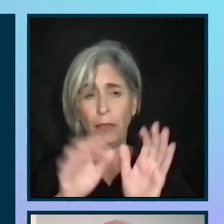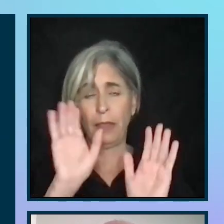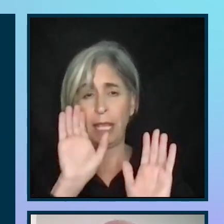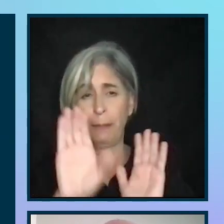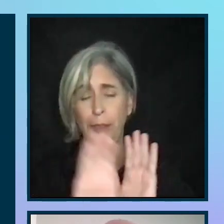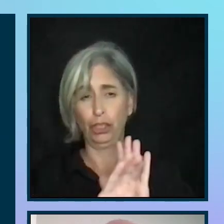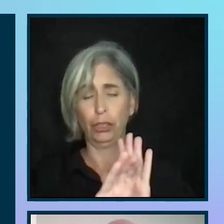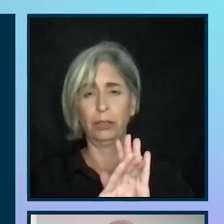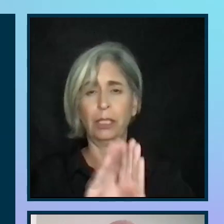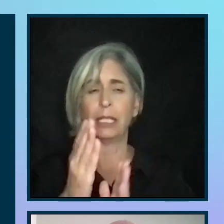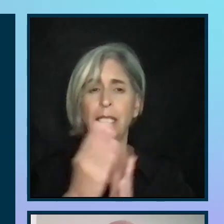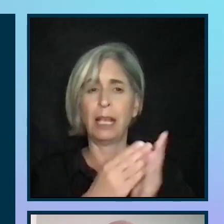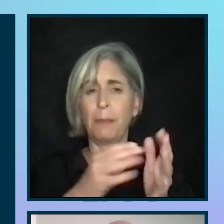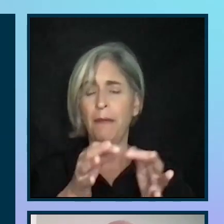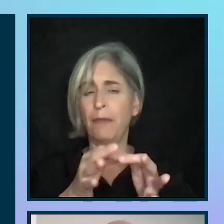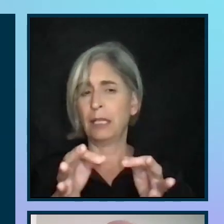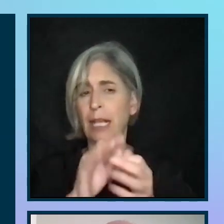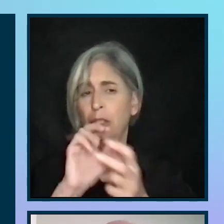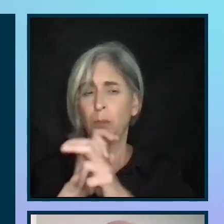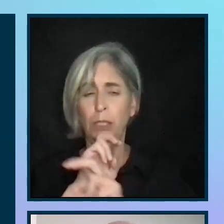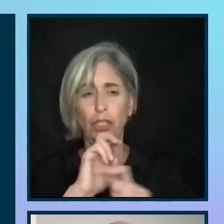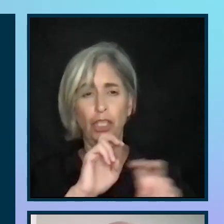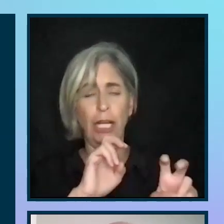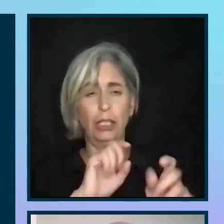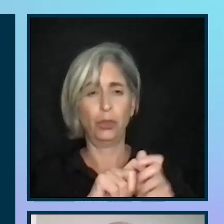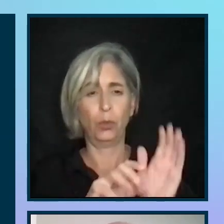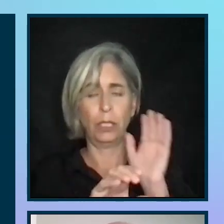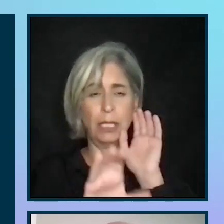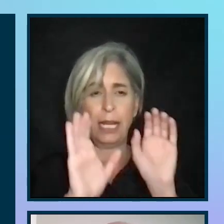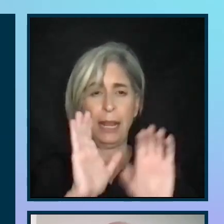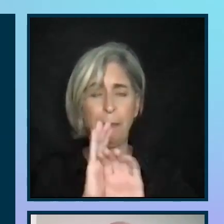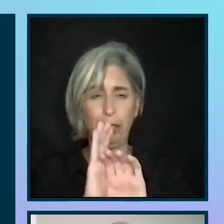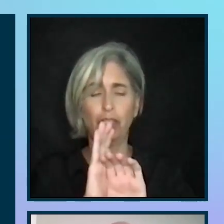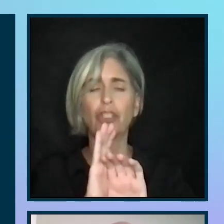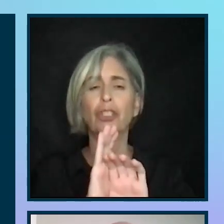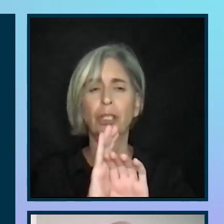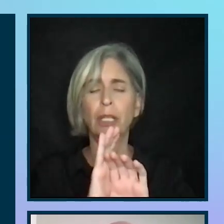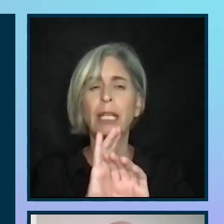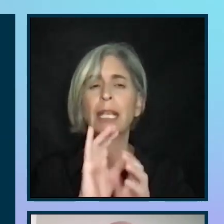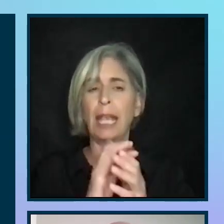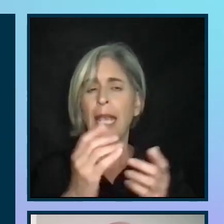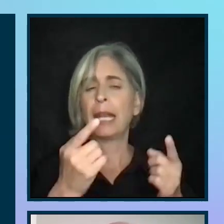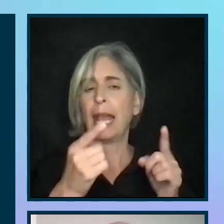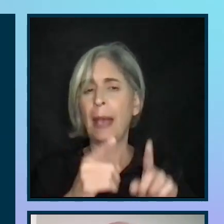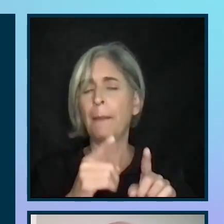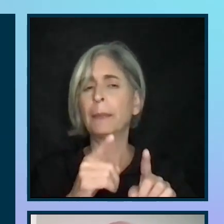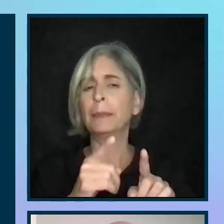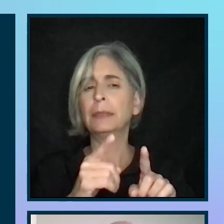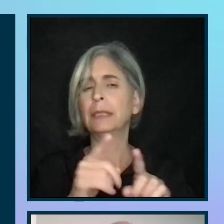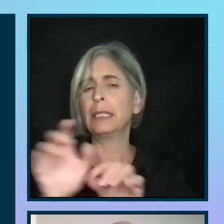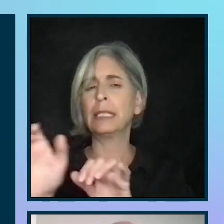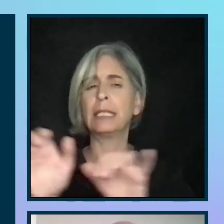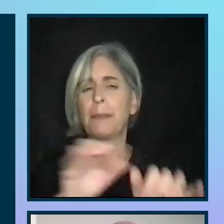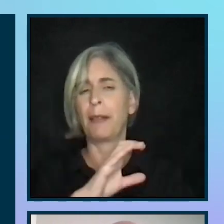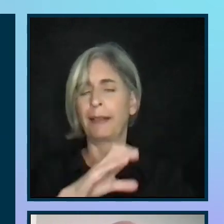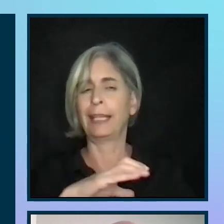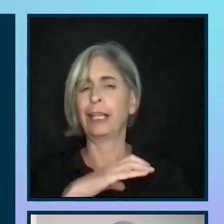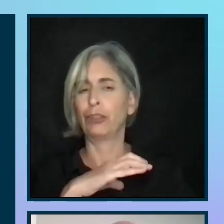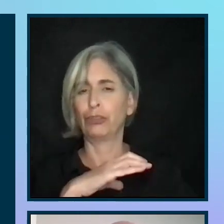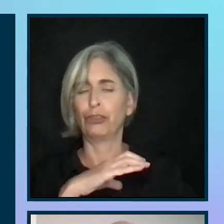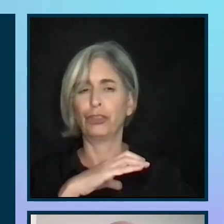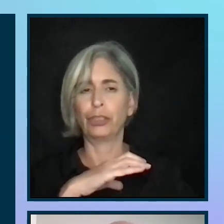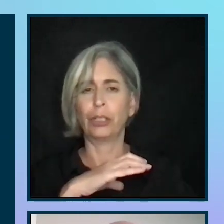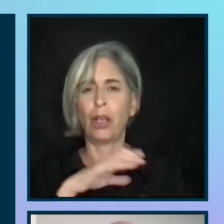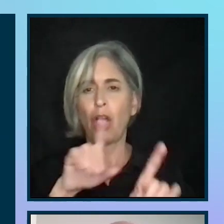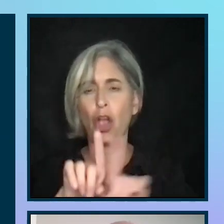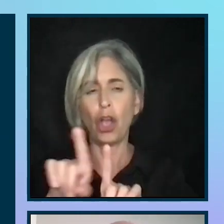some portion of the text would be converted into an image, particularly happened with drop caps and some other characters.